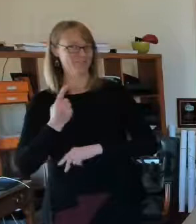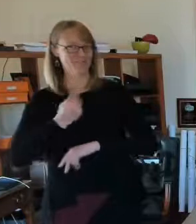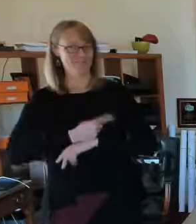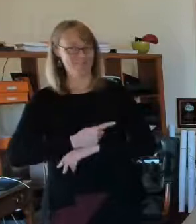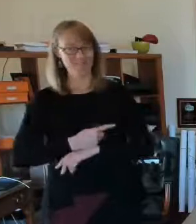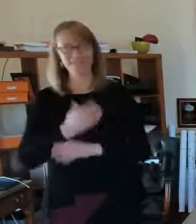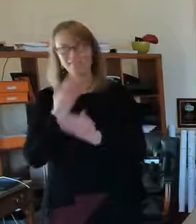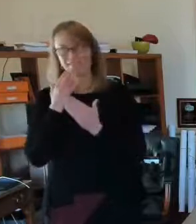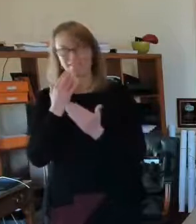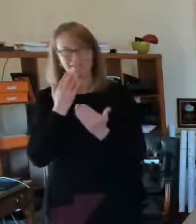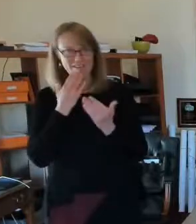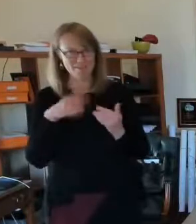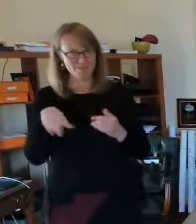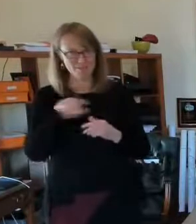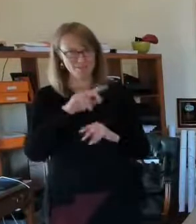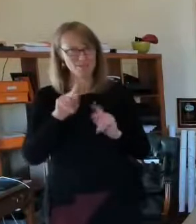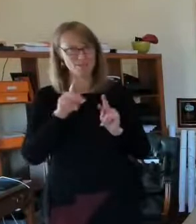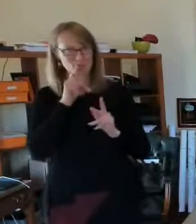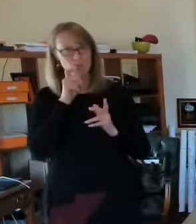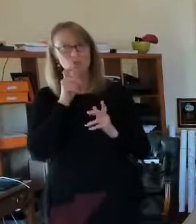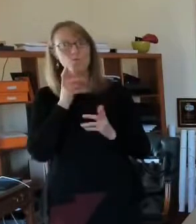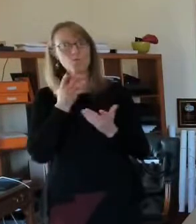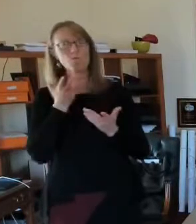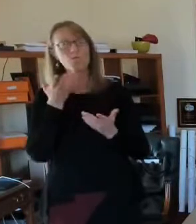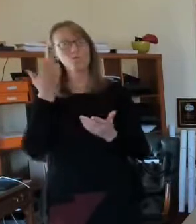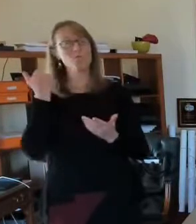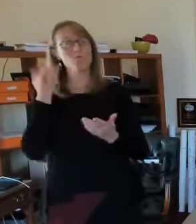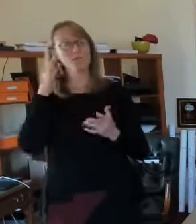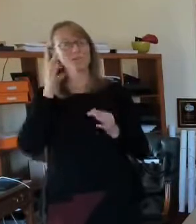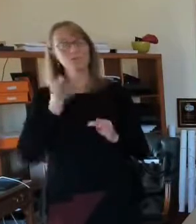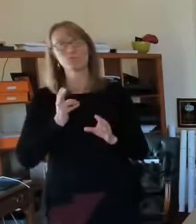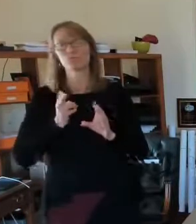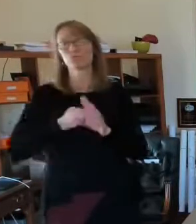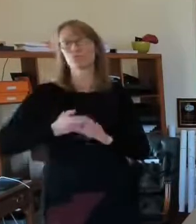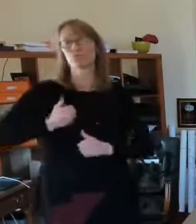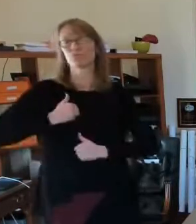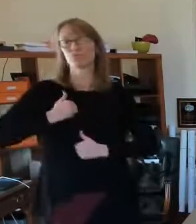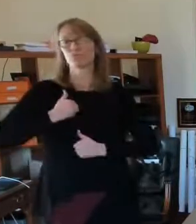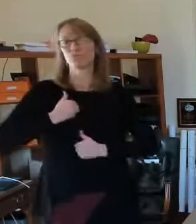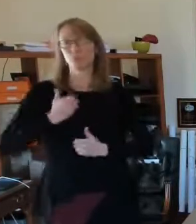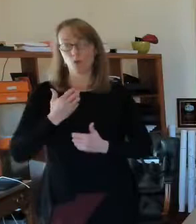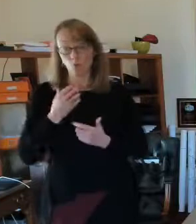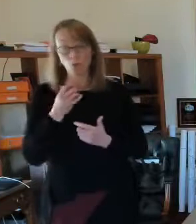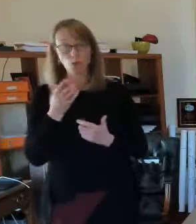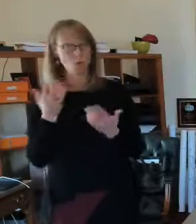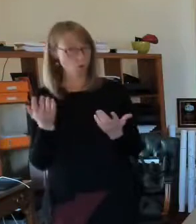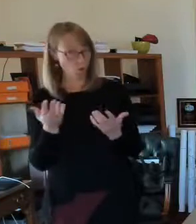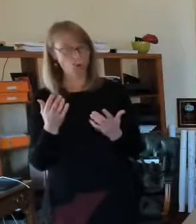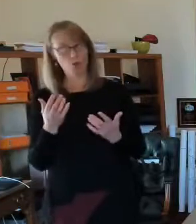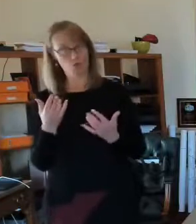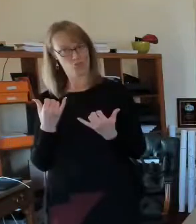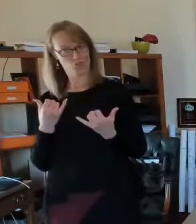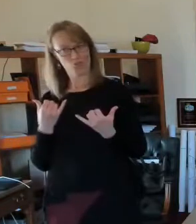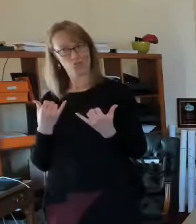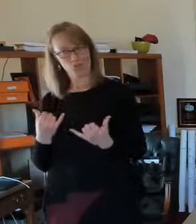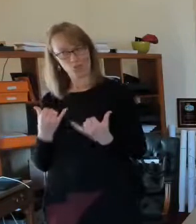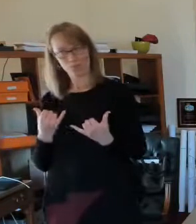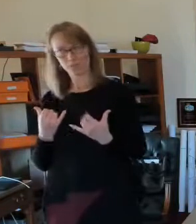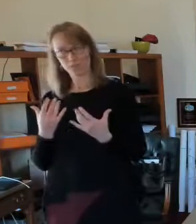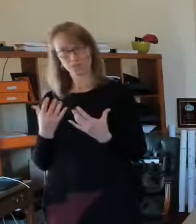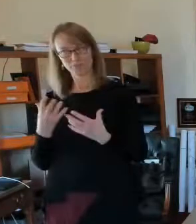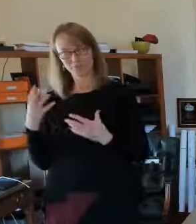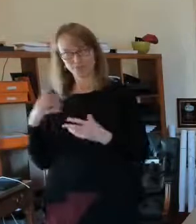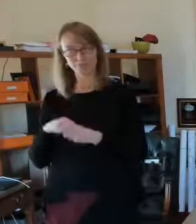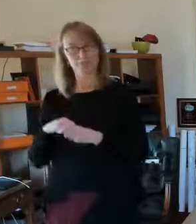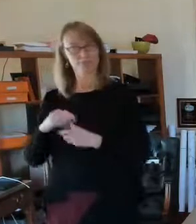in the service or who are currently in the service, fighting for the freedoms of our country. We know that that's a sacrifice that you and